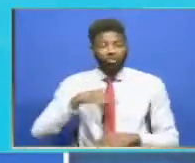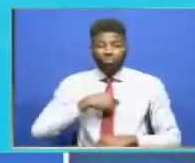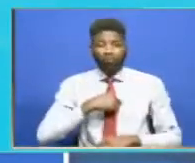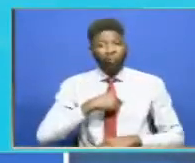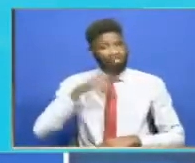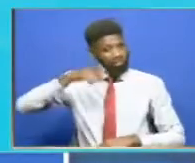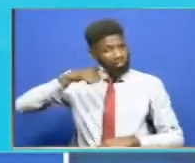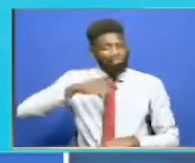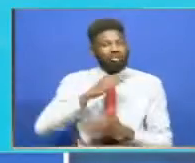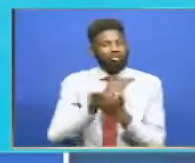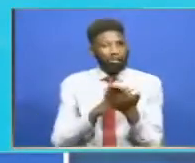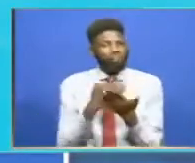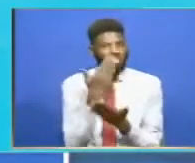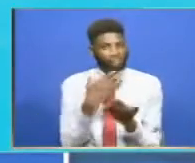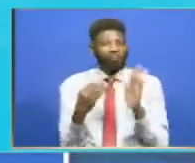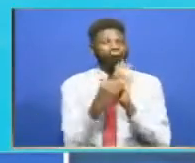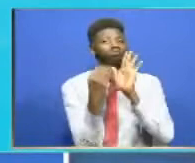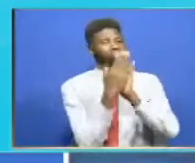in.